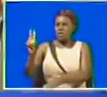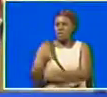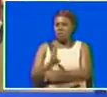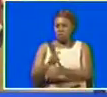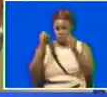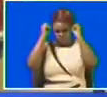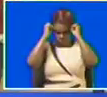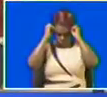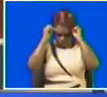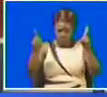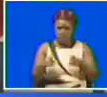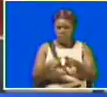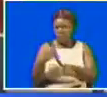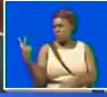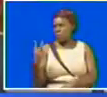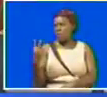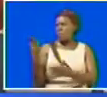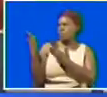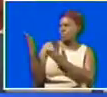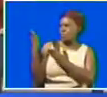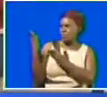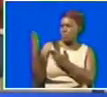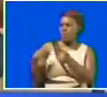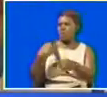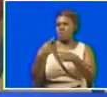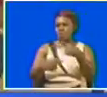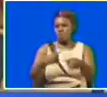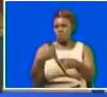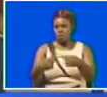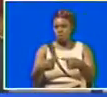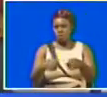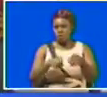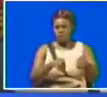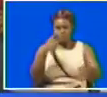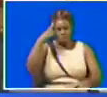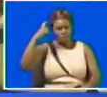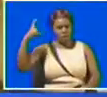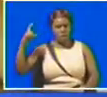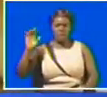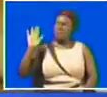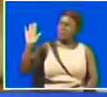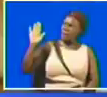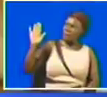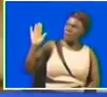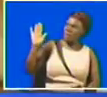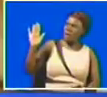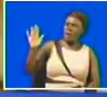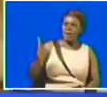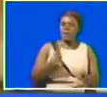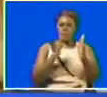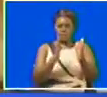for studies, as Joseph Gakuru and Farmer Kamau continue chasing their dream. Rita